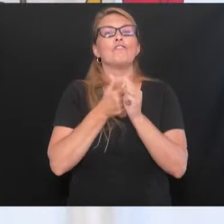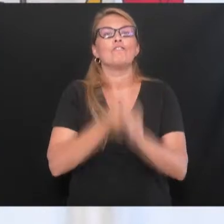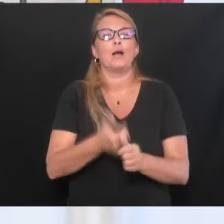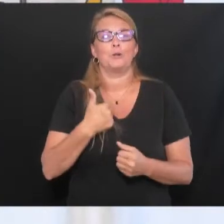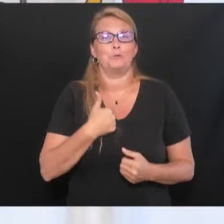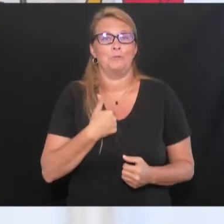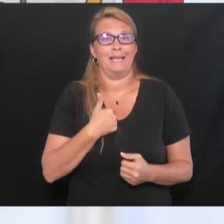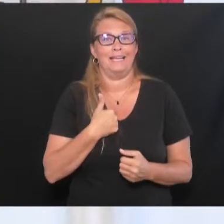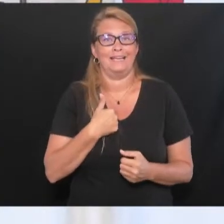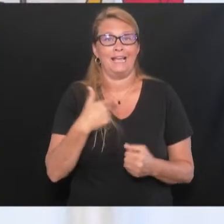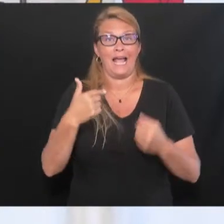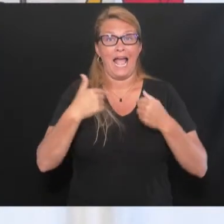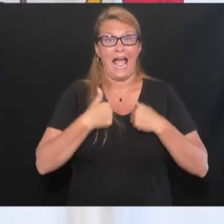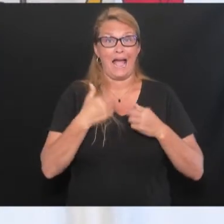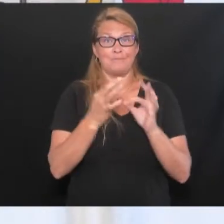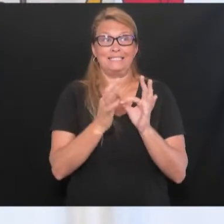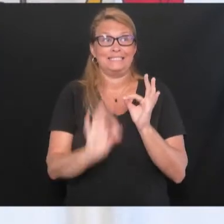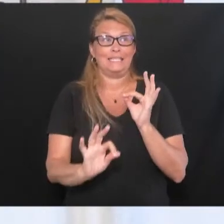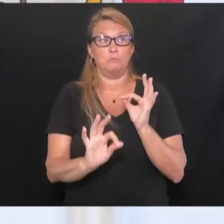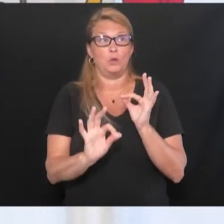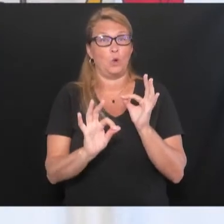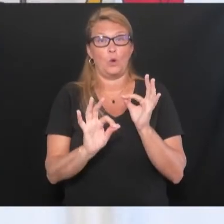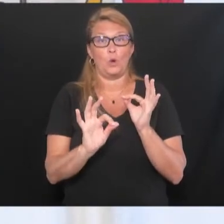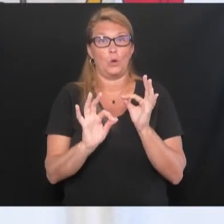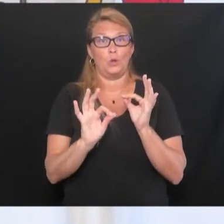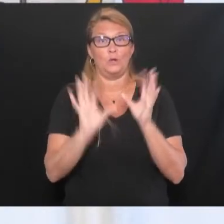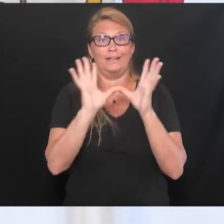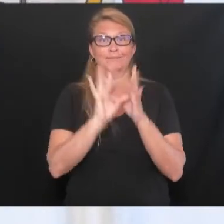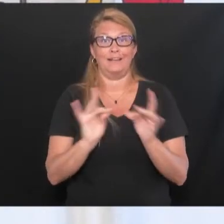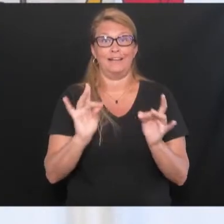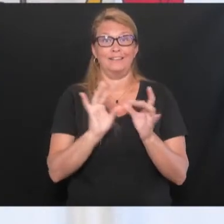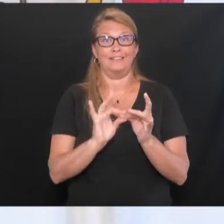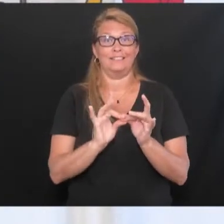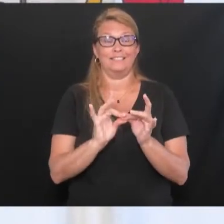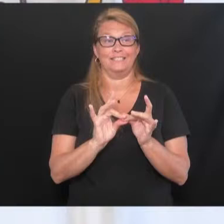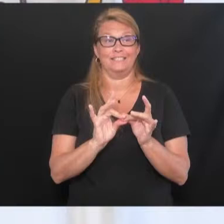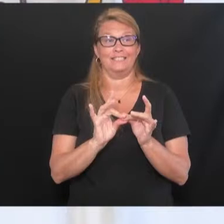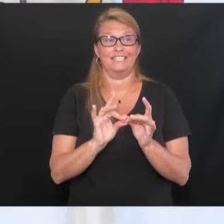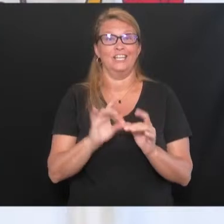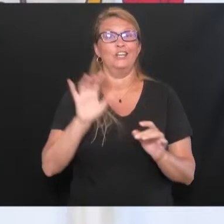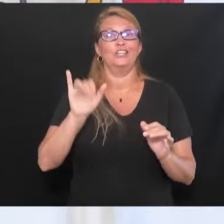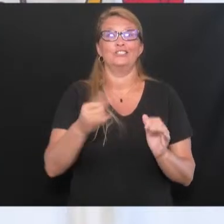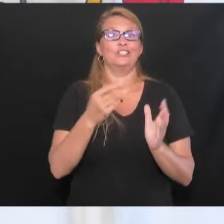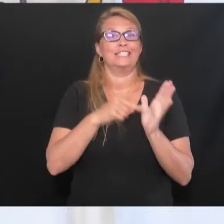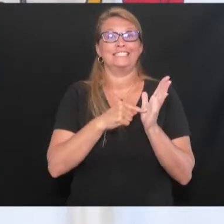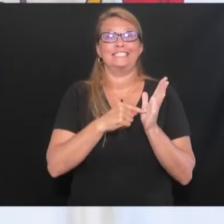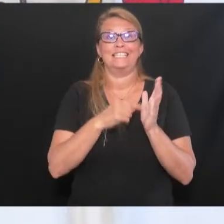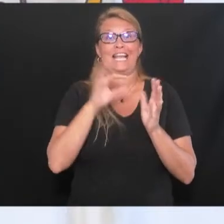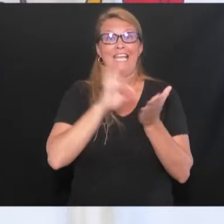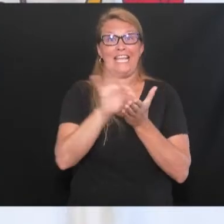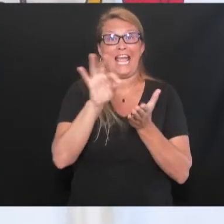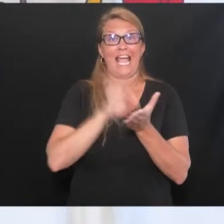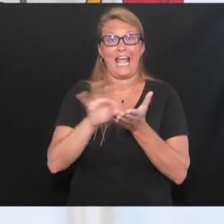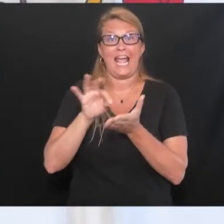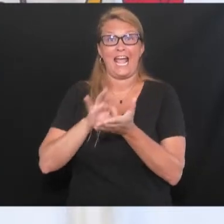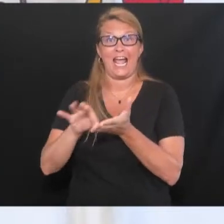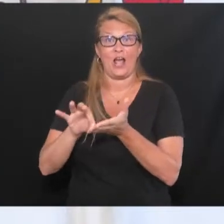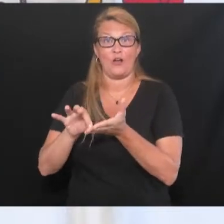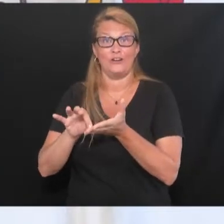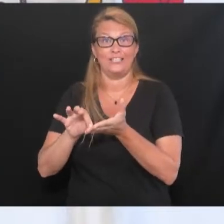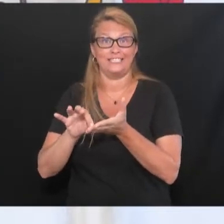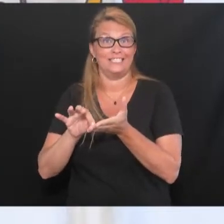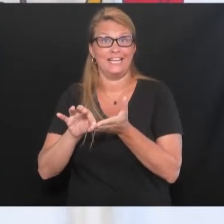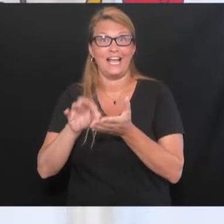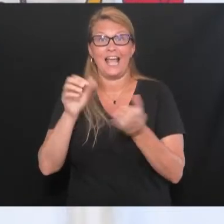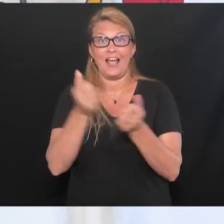simple could possibly be. Just count the egg-sucking cows. You don't have to count the legs and divide by